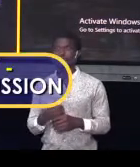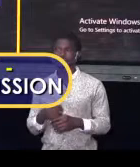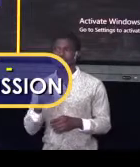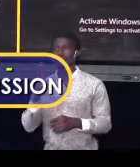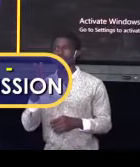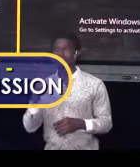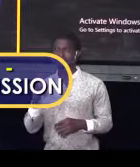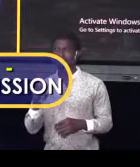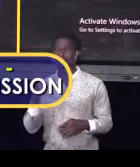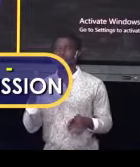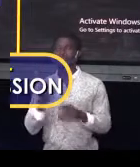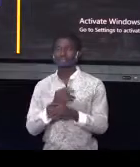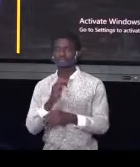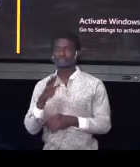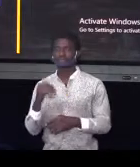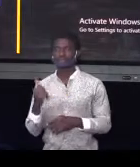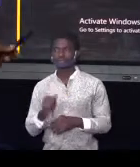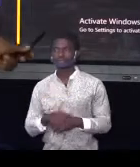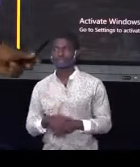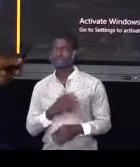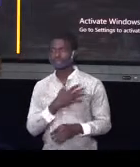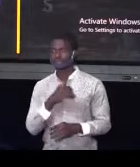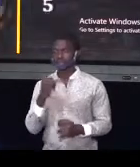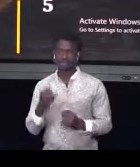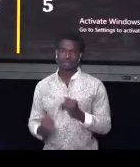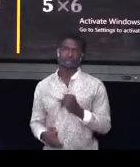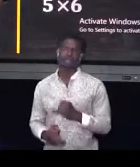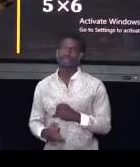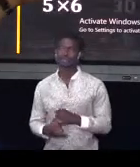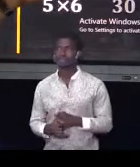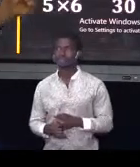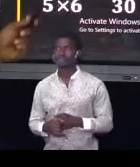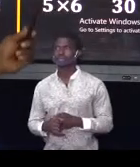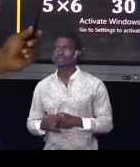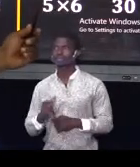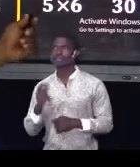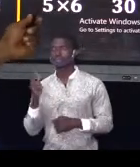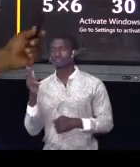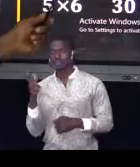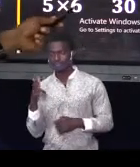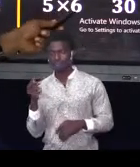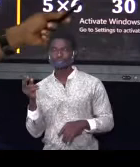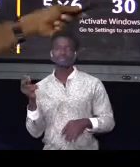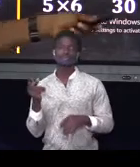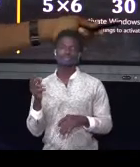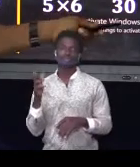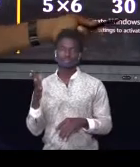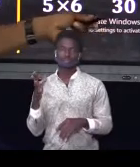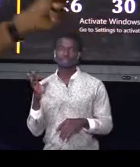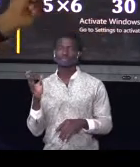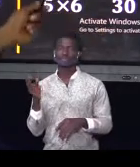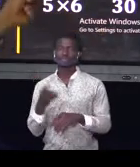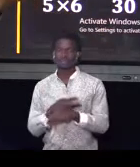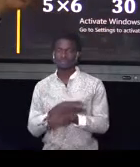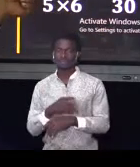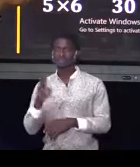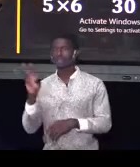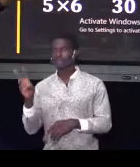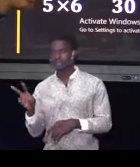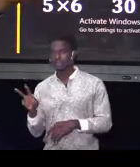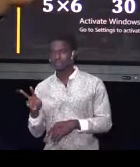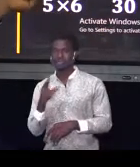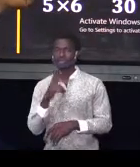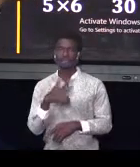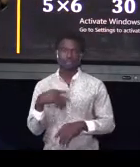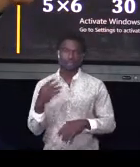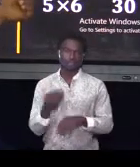times 5 is 10. Then let's go to the last one. What do I multiply by 5? I will multiply 5 by 6 to give me 30. So I will multiply the